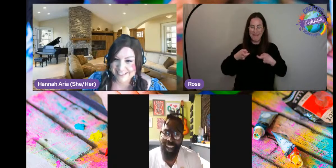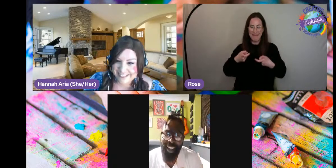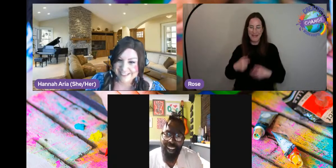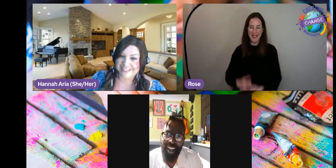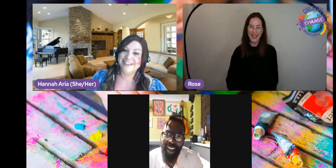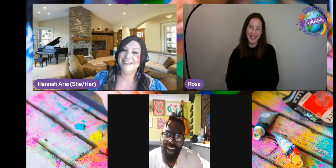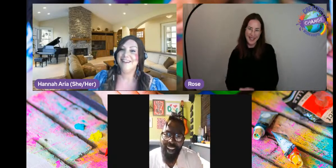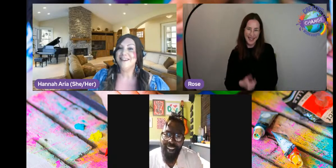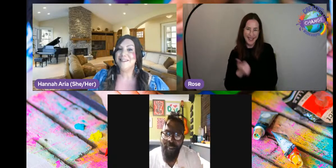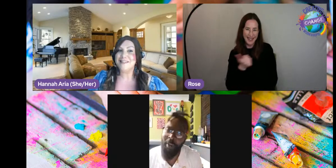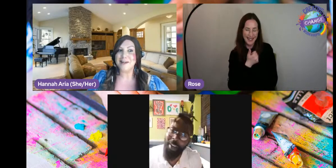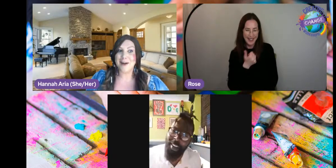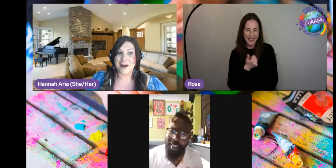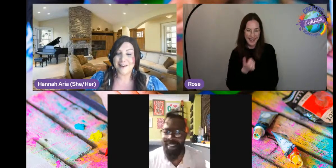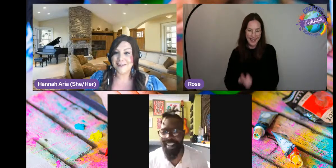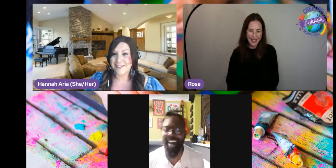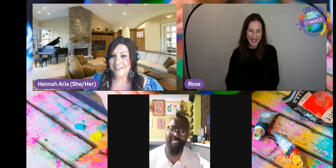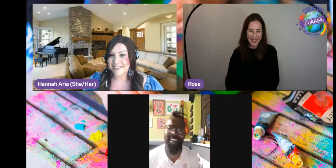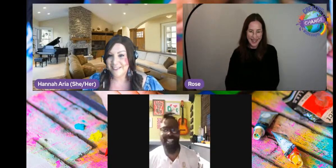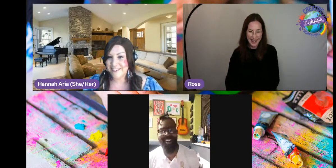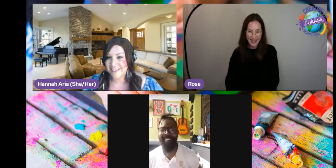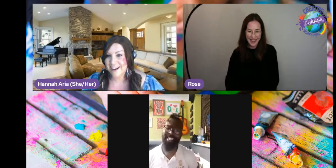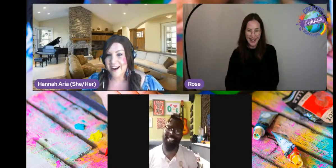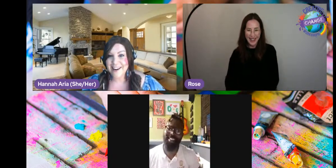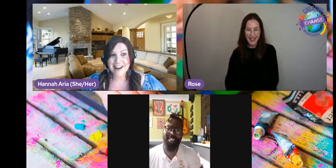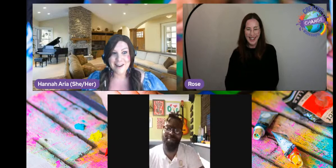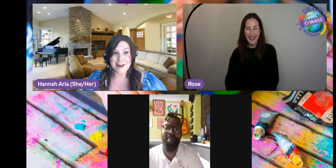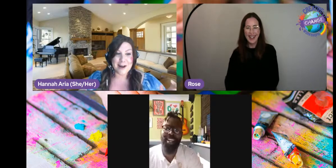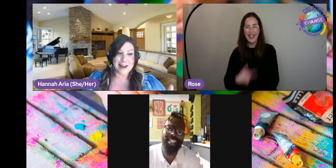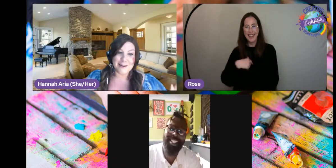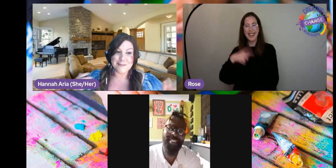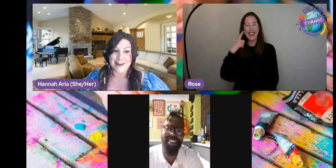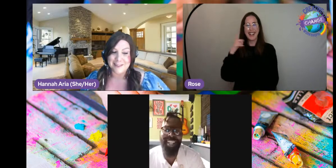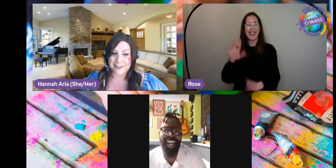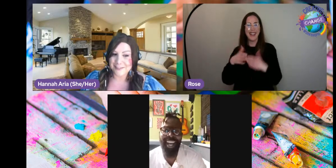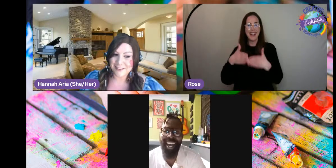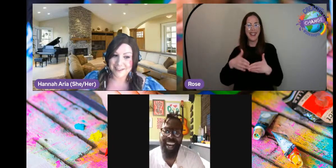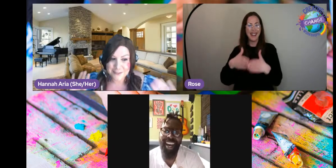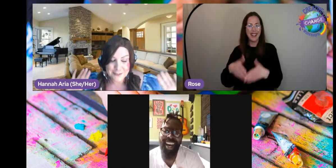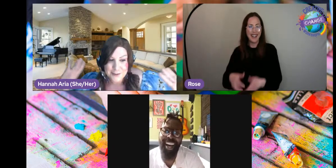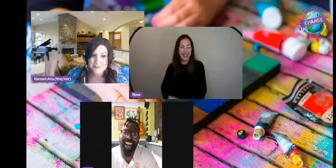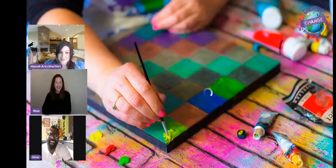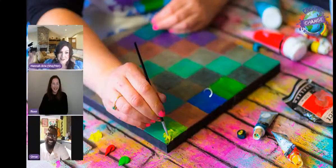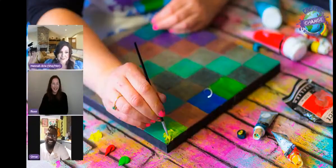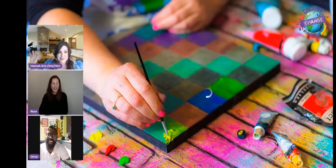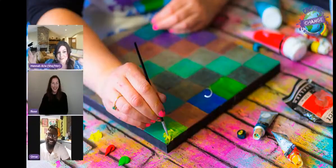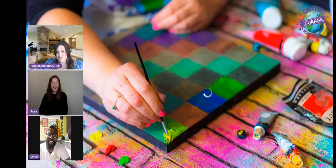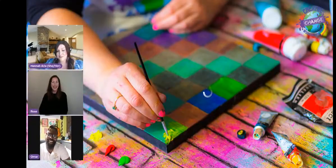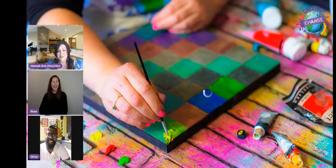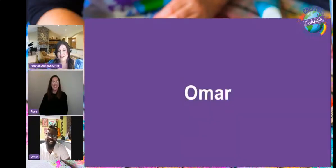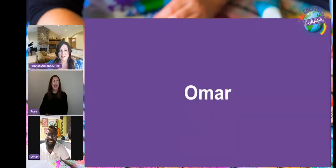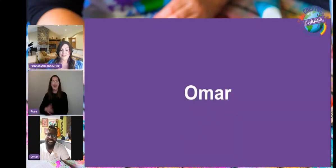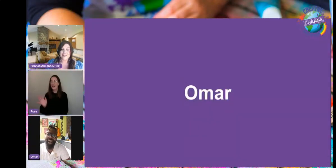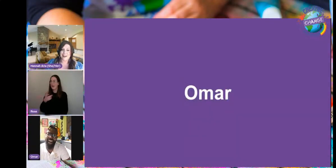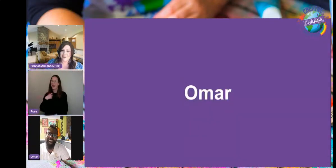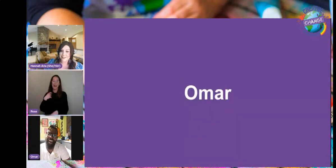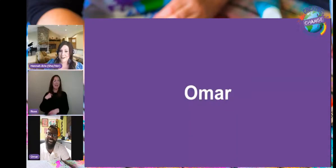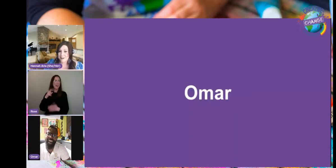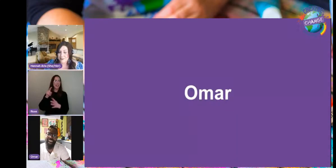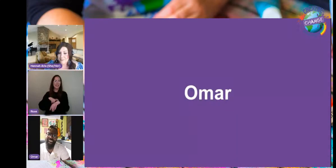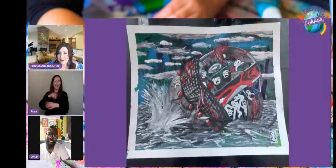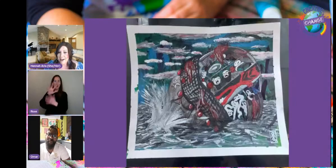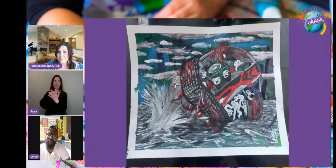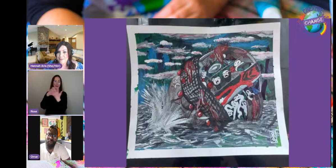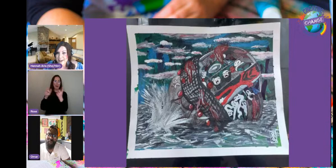it? Okay. When are we going to get rid the art, man? That's what I want to see. I know, I know. Now I'm like, all of my timetables thrown out the window.